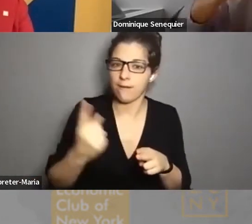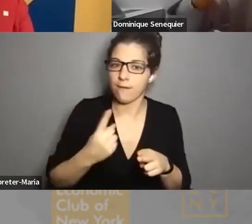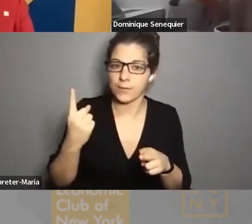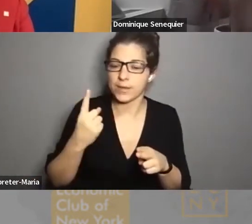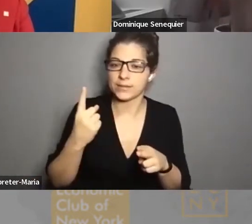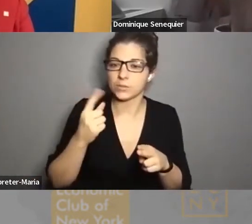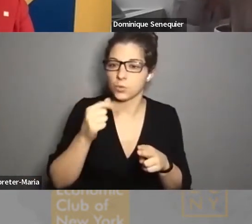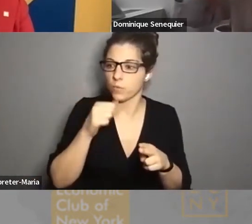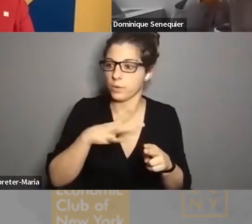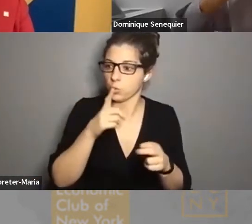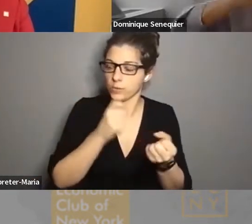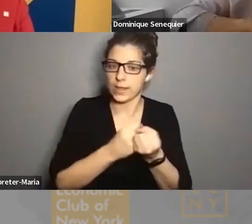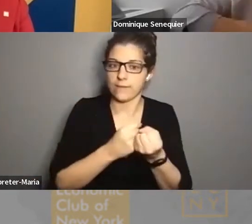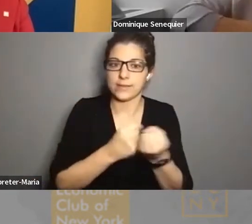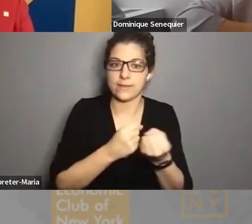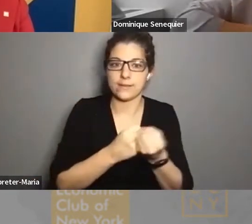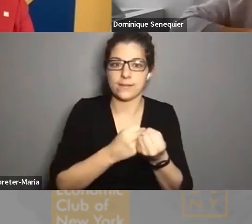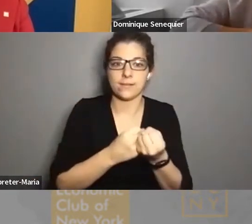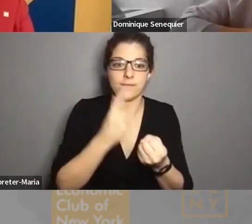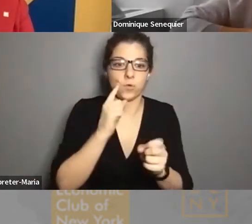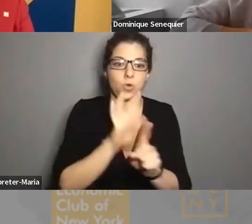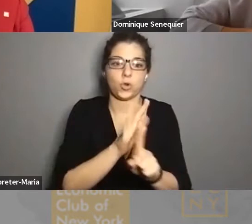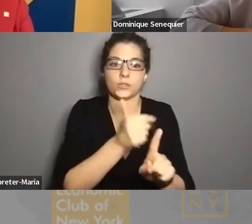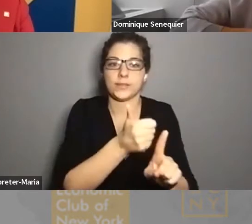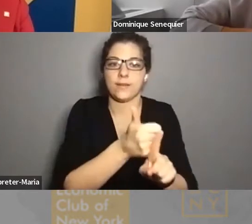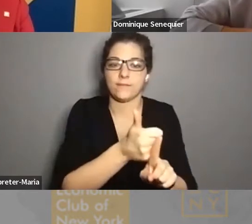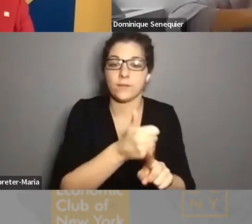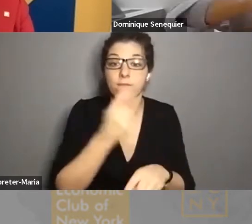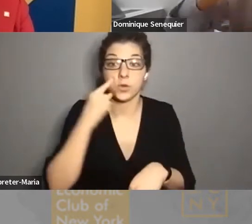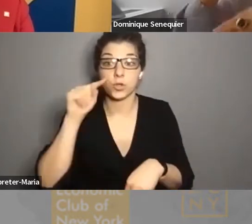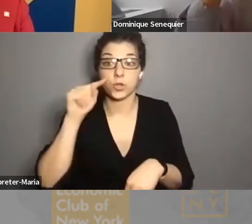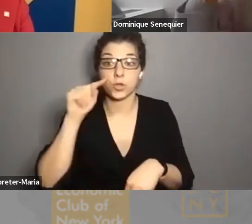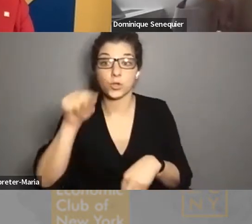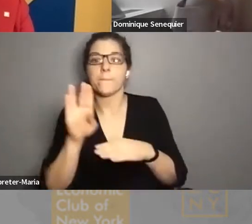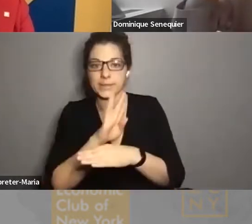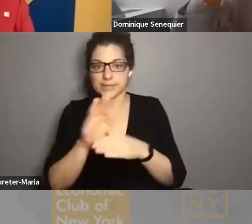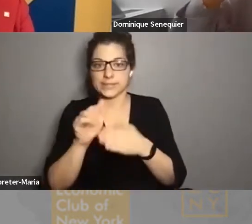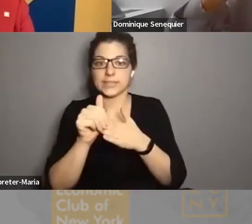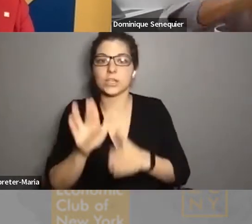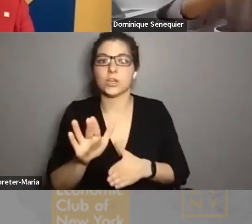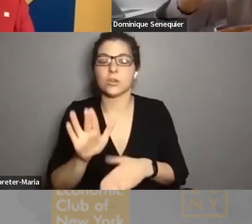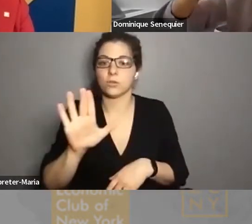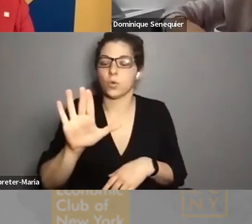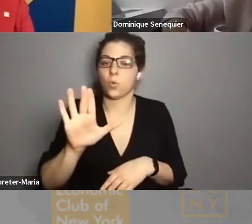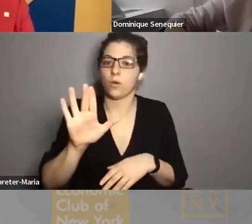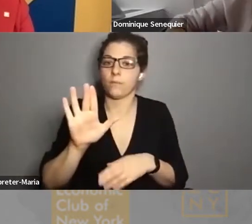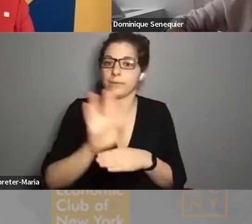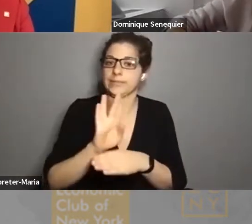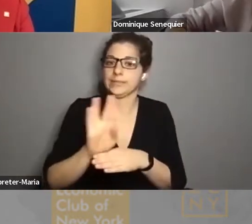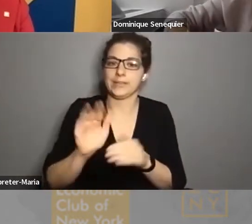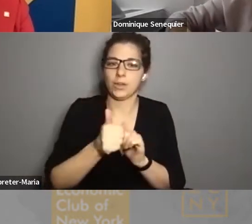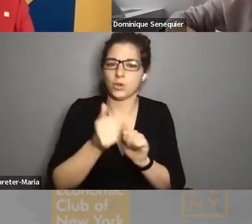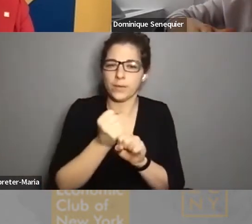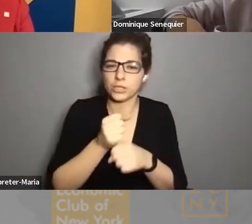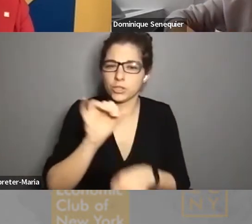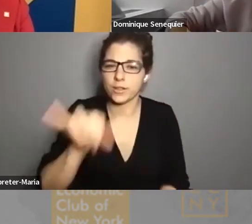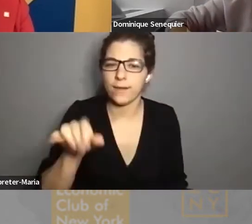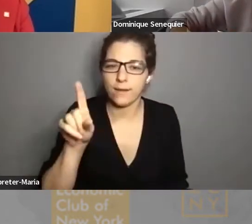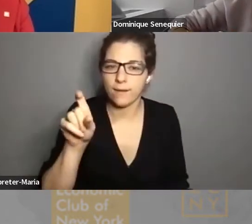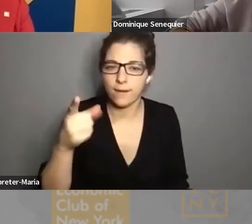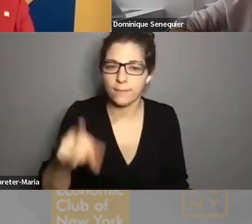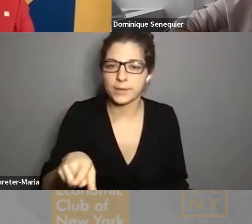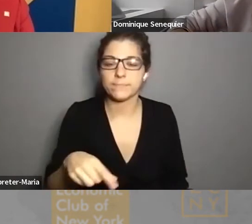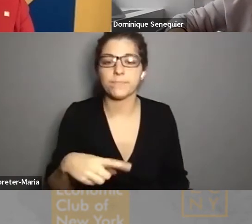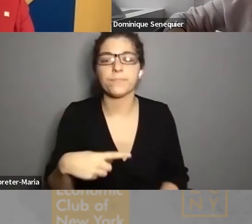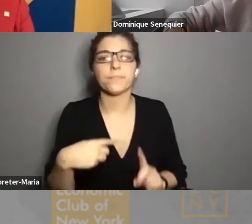the woman who's advocating for herself. For you as a business leader in your own business, how do you make sure of that?